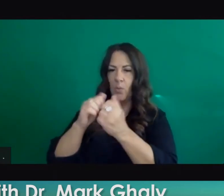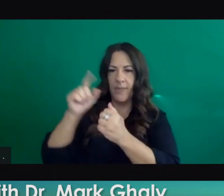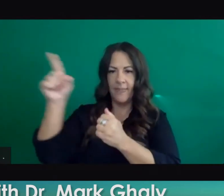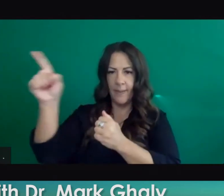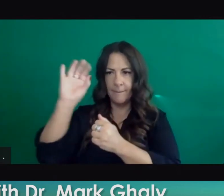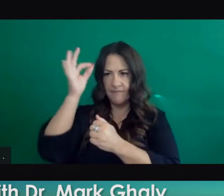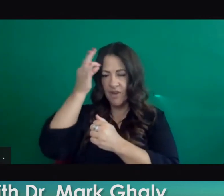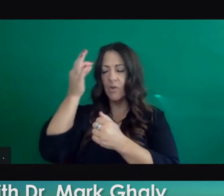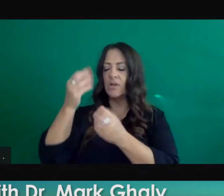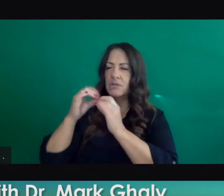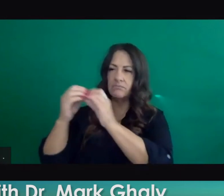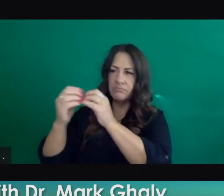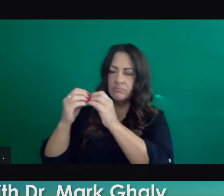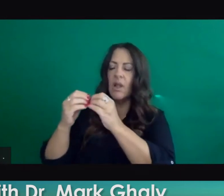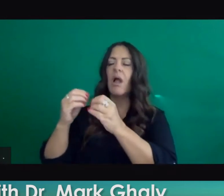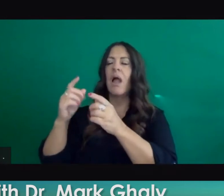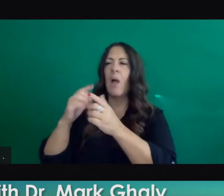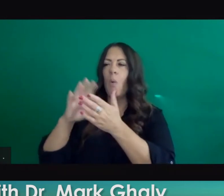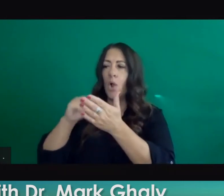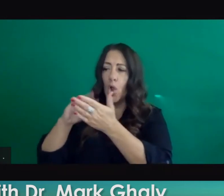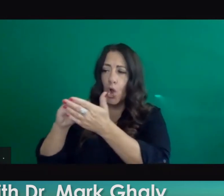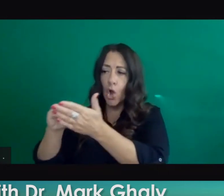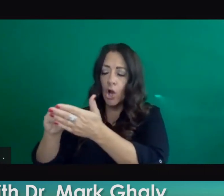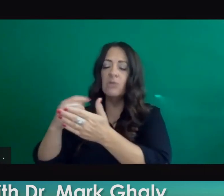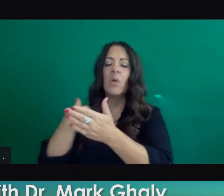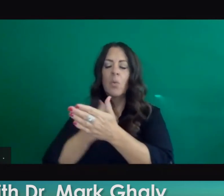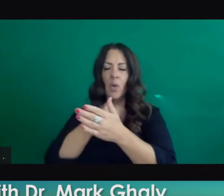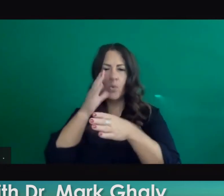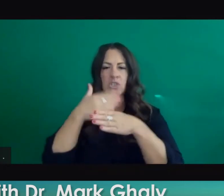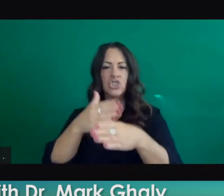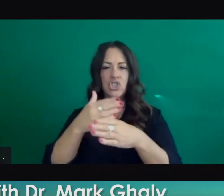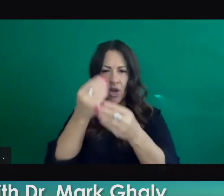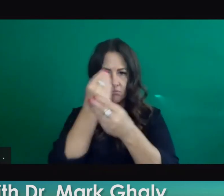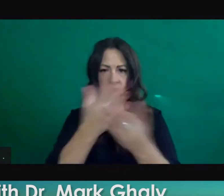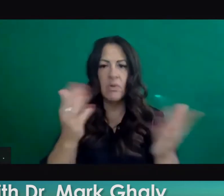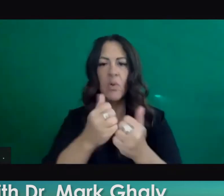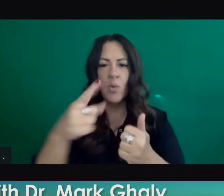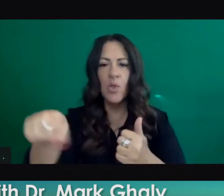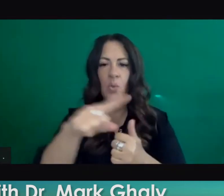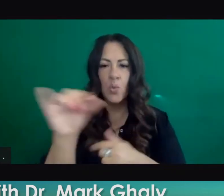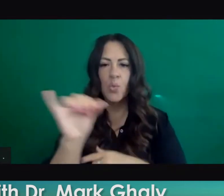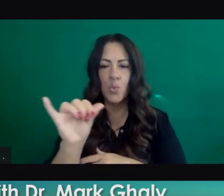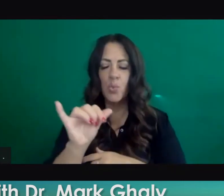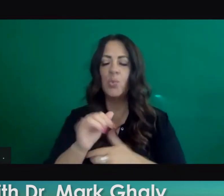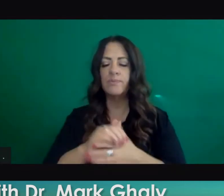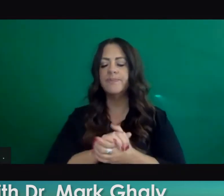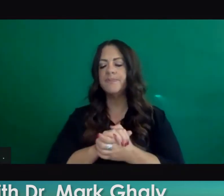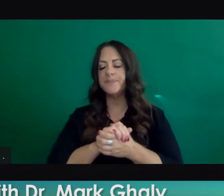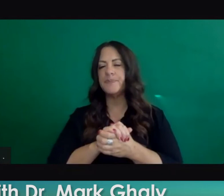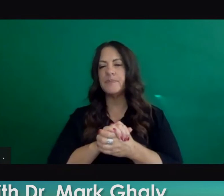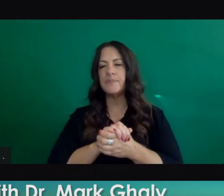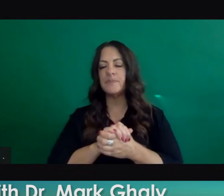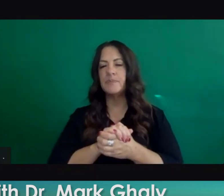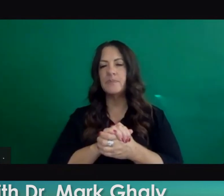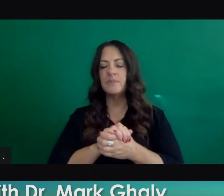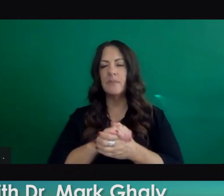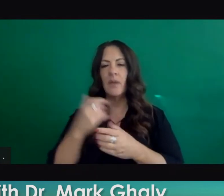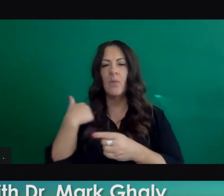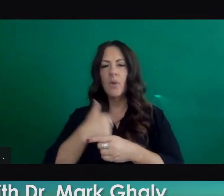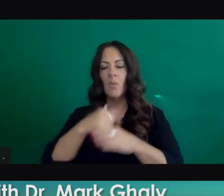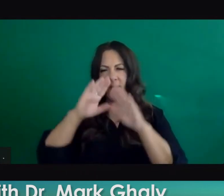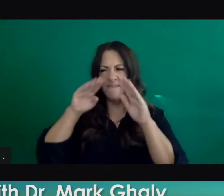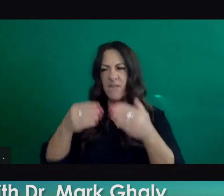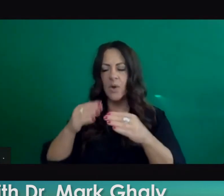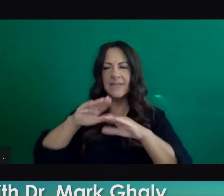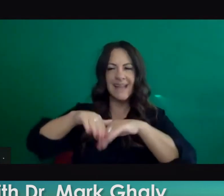and share with you more details on what that planning process looks as it relates to the federal government, but really with the focus on how that's going